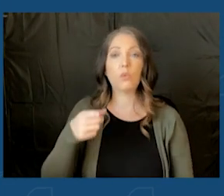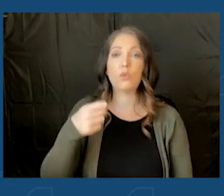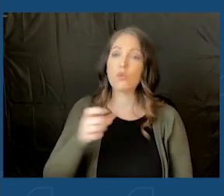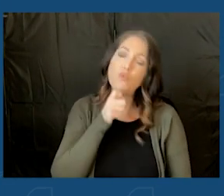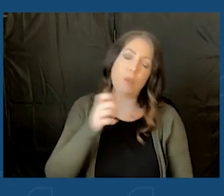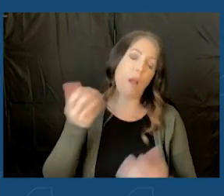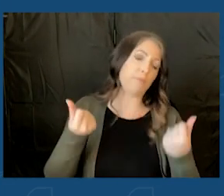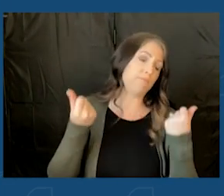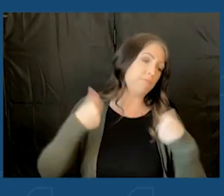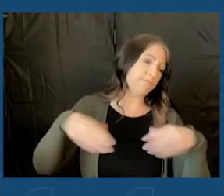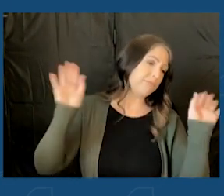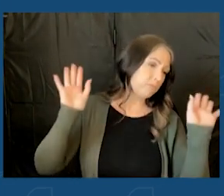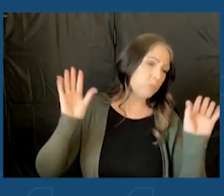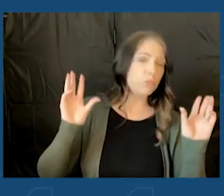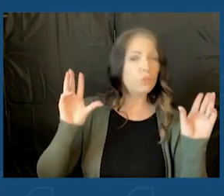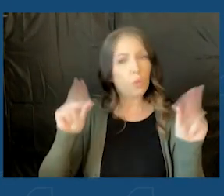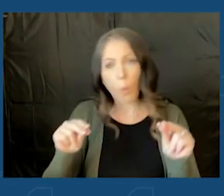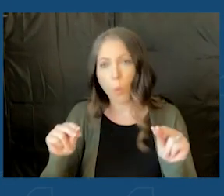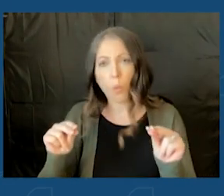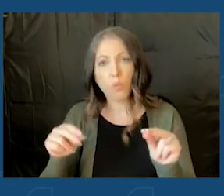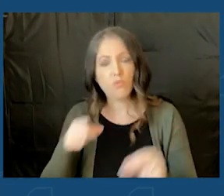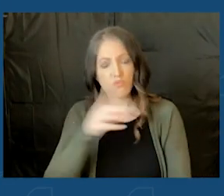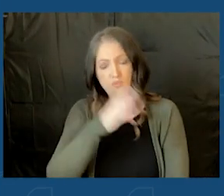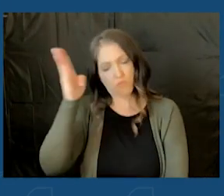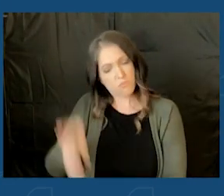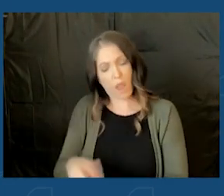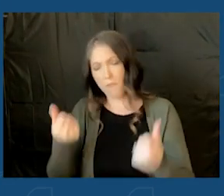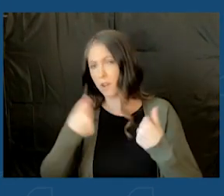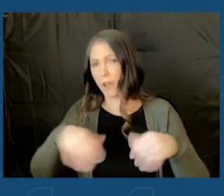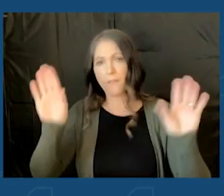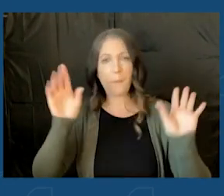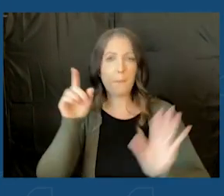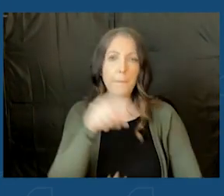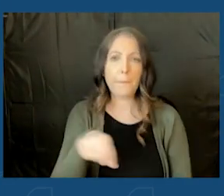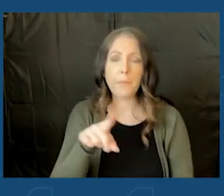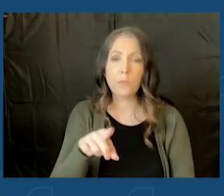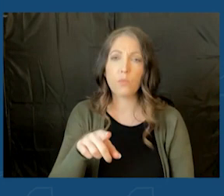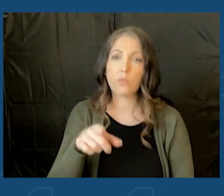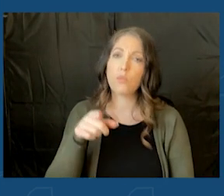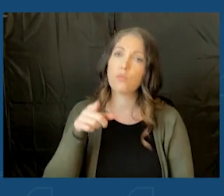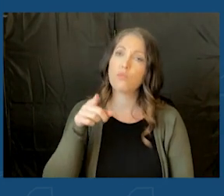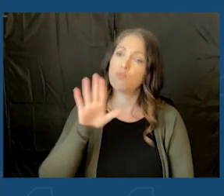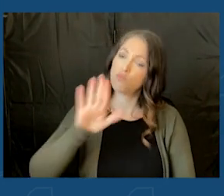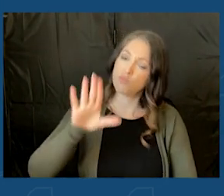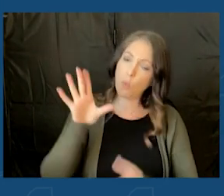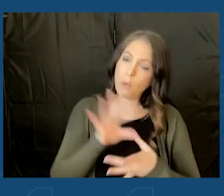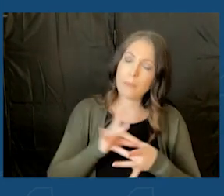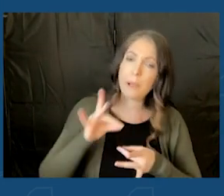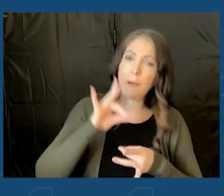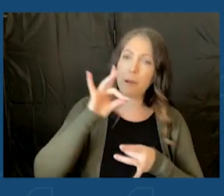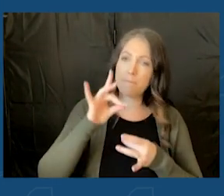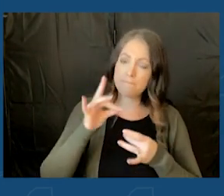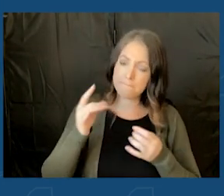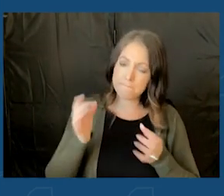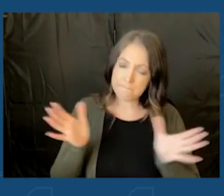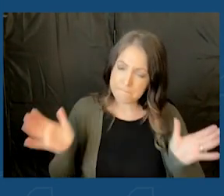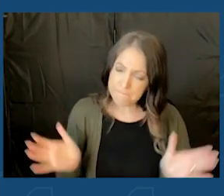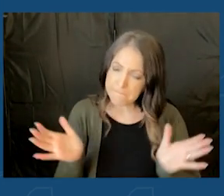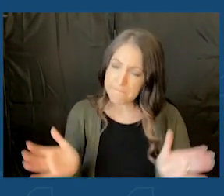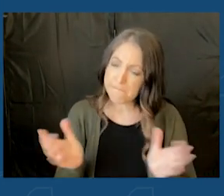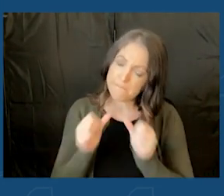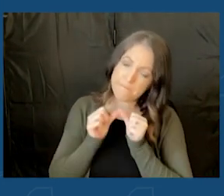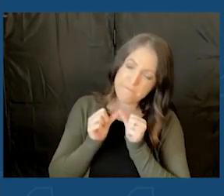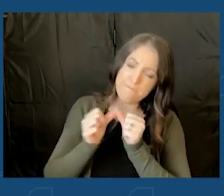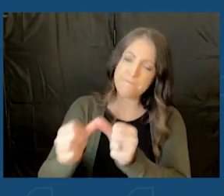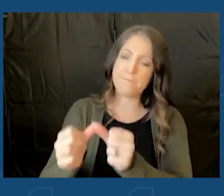many doors closing. You never gave up. And it was that resiliency of spirit that we celebrate here